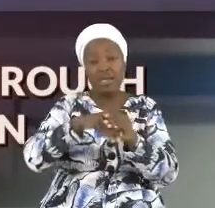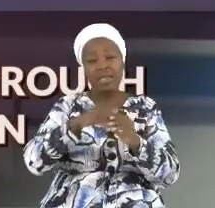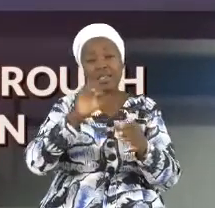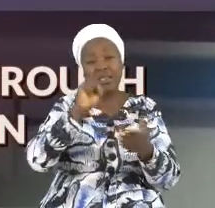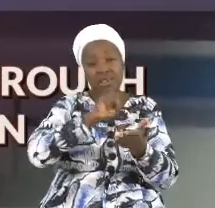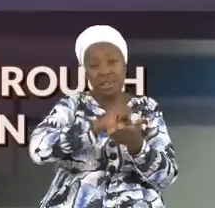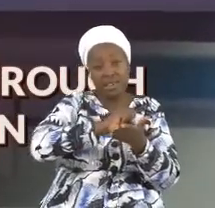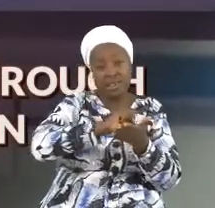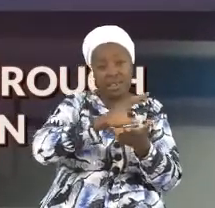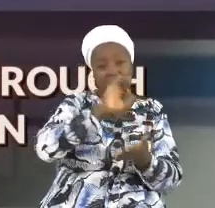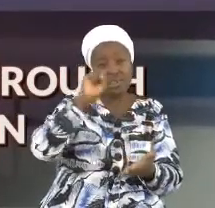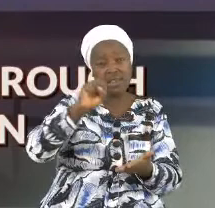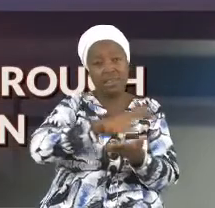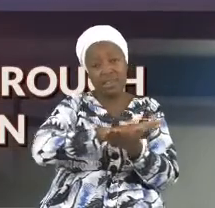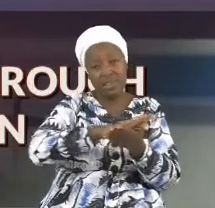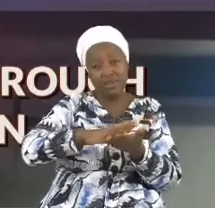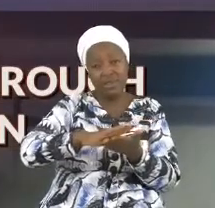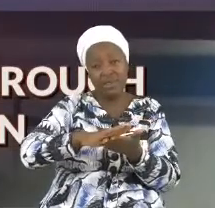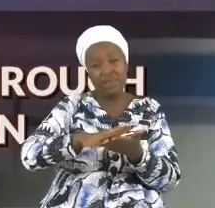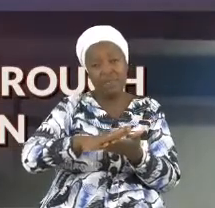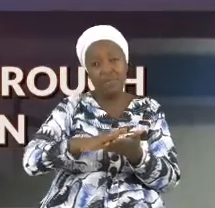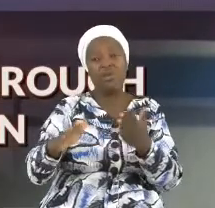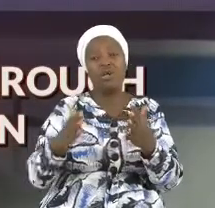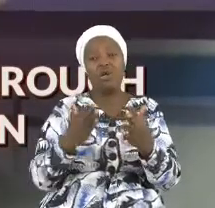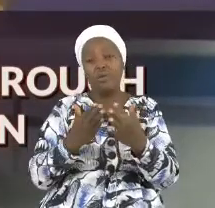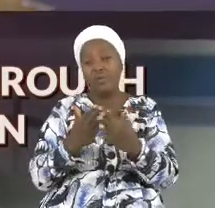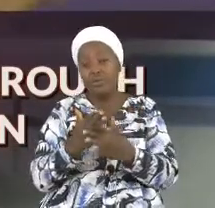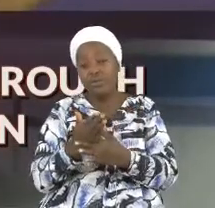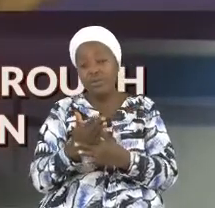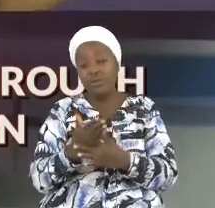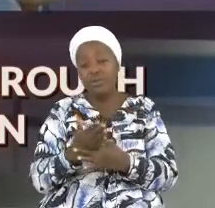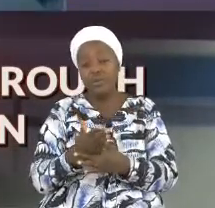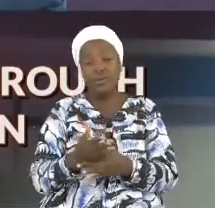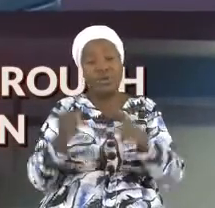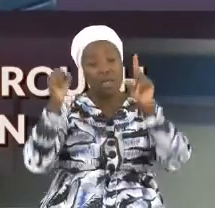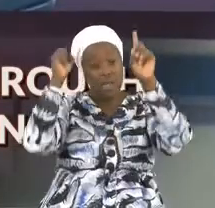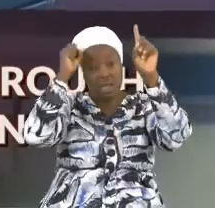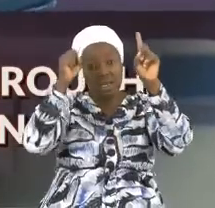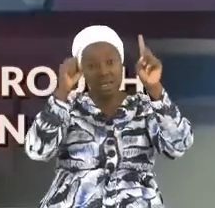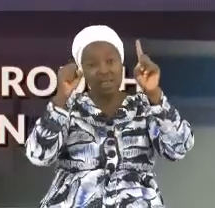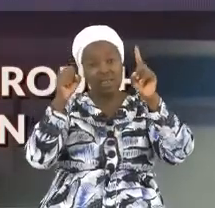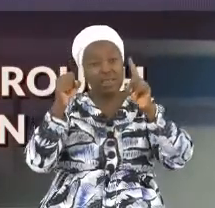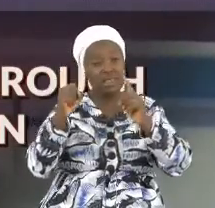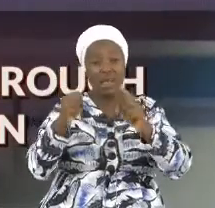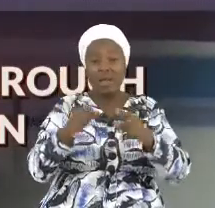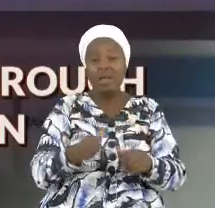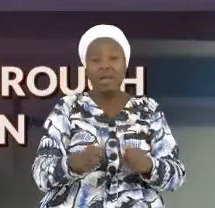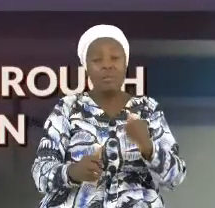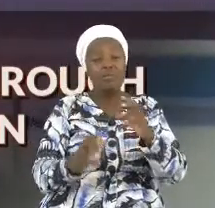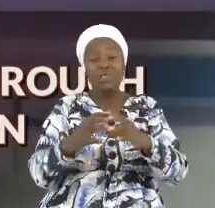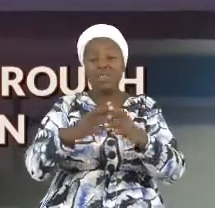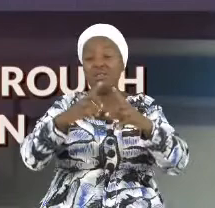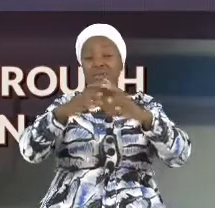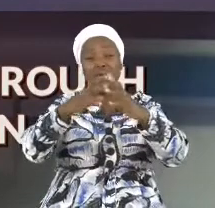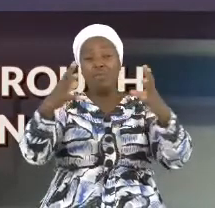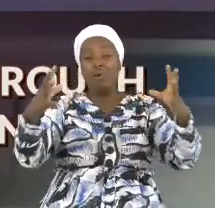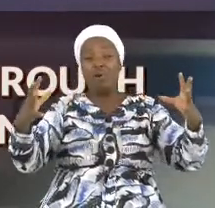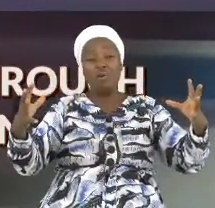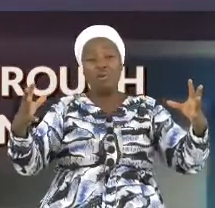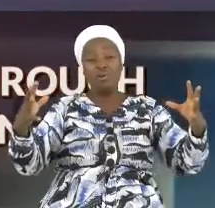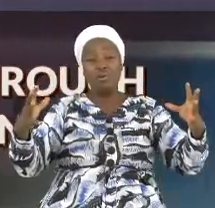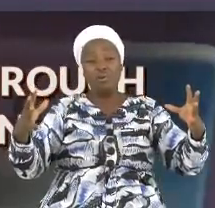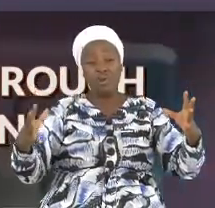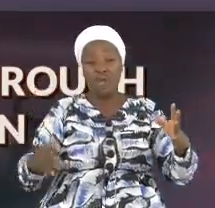sanctification through his boundless, blameless redemption. What does that